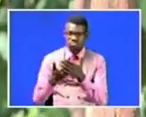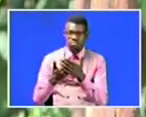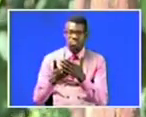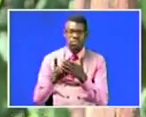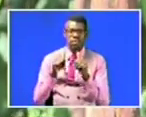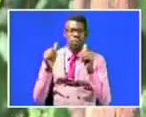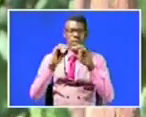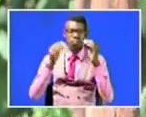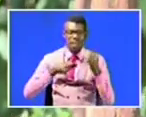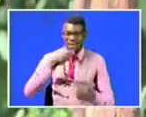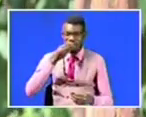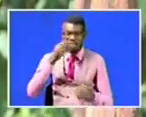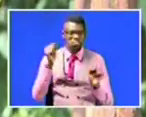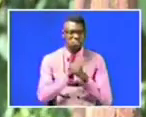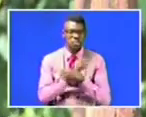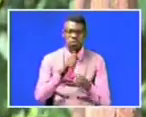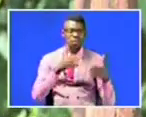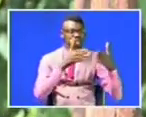Hakuli. Aendi choo.